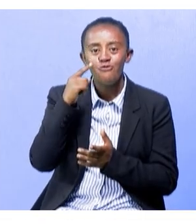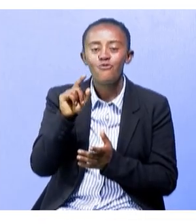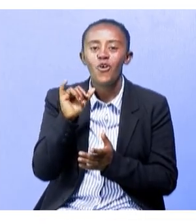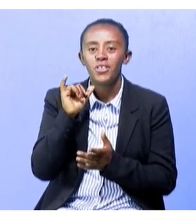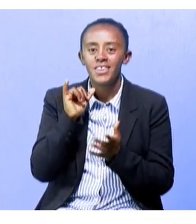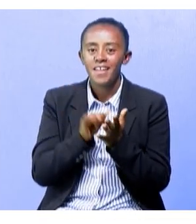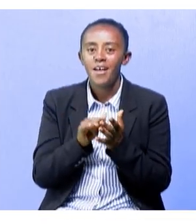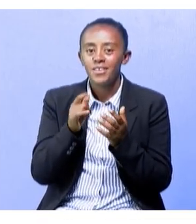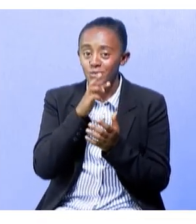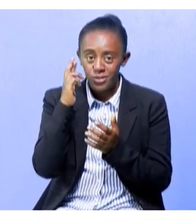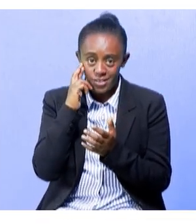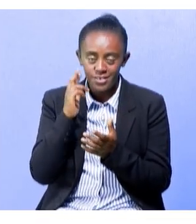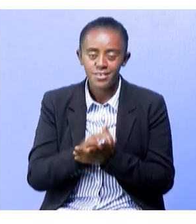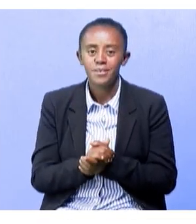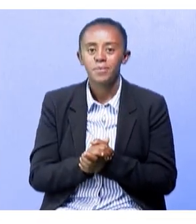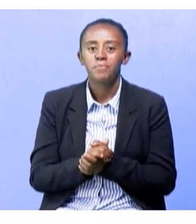reason,